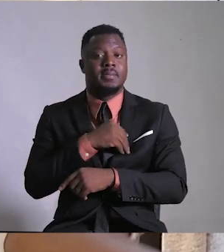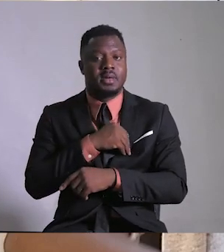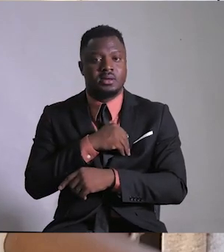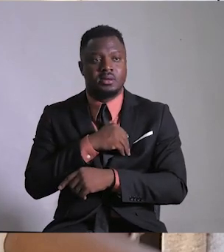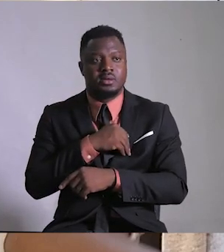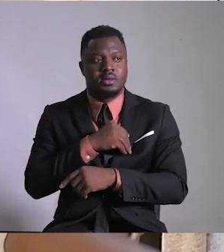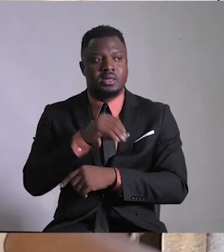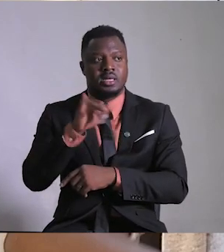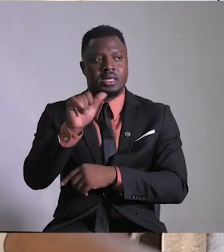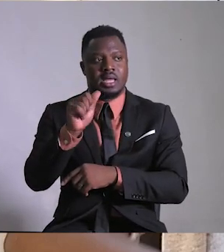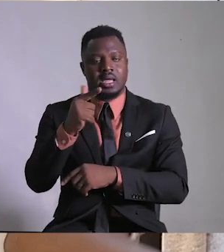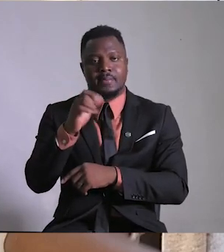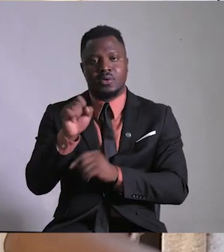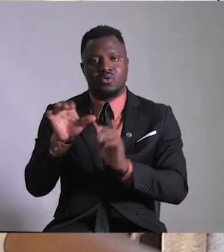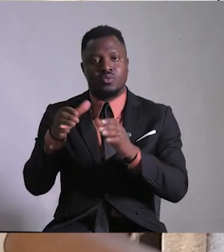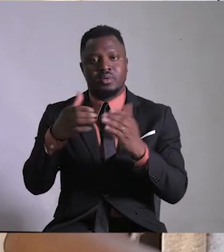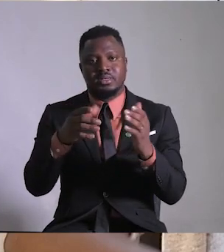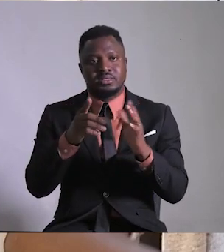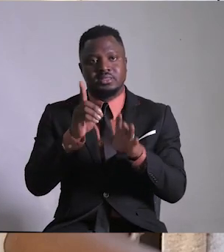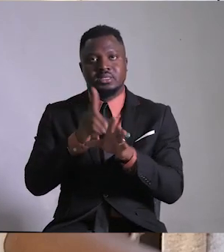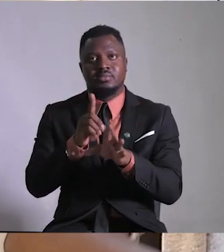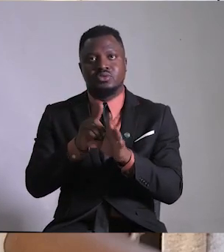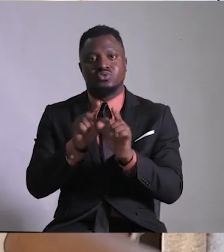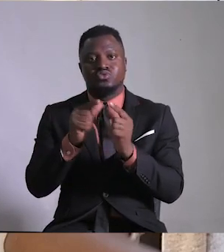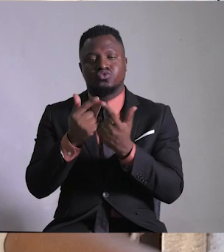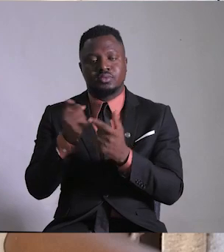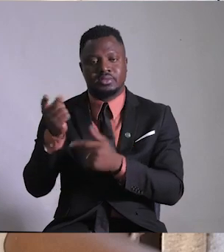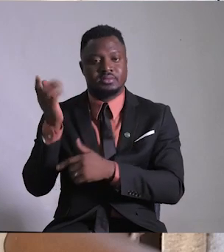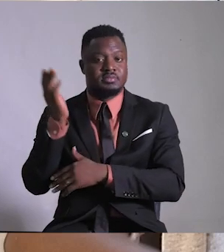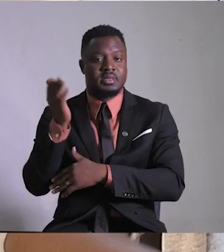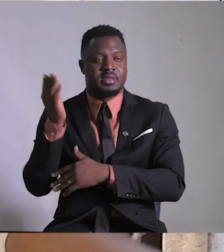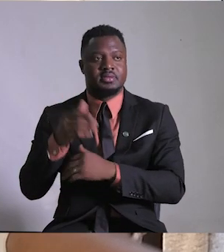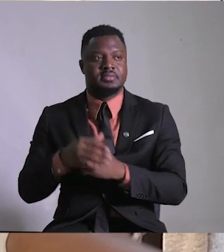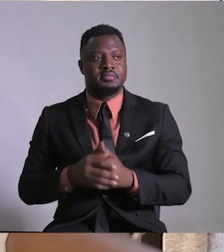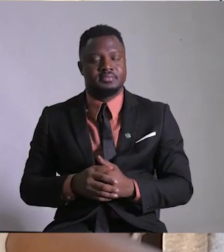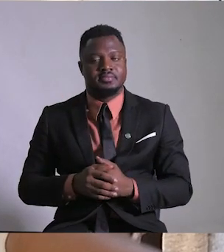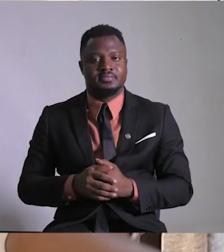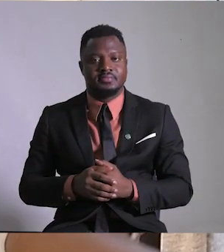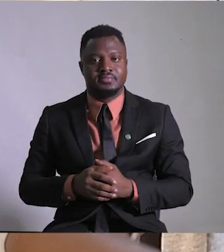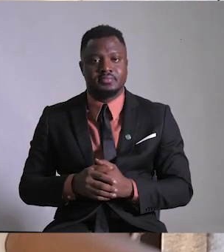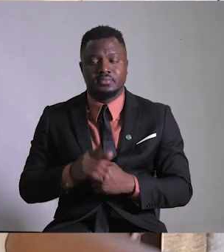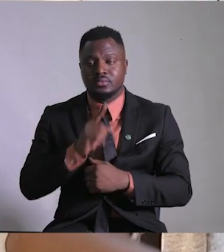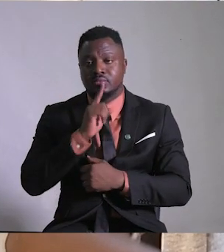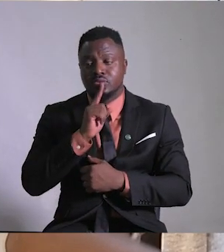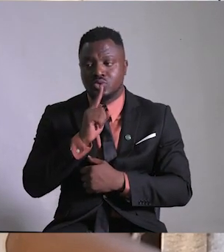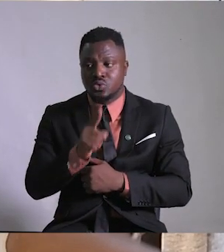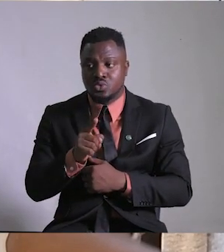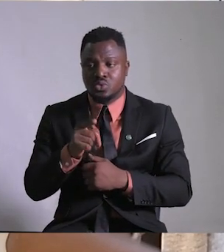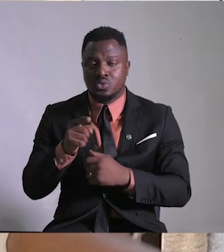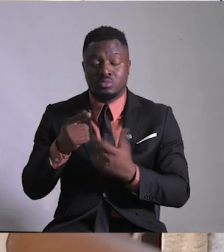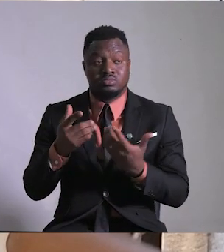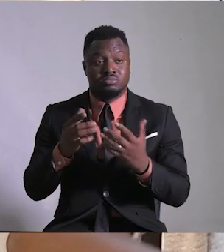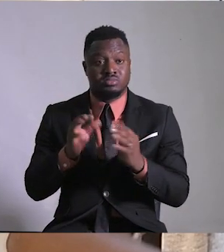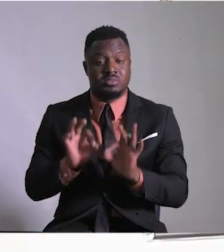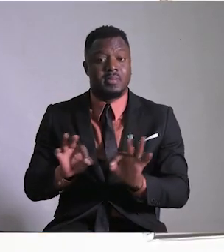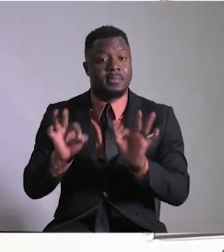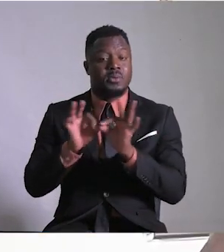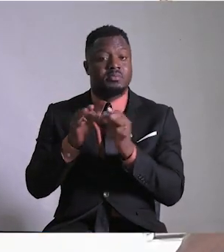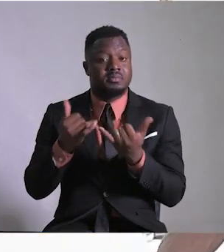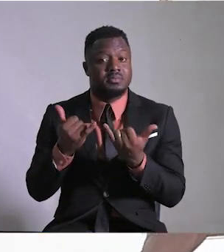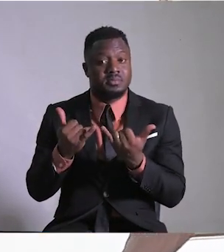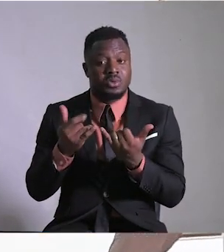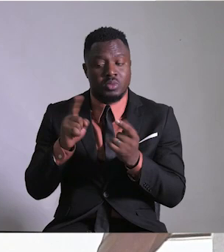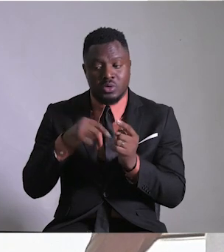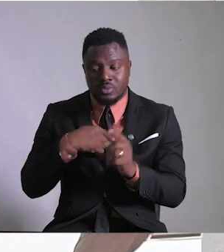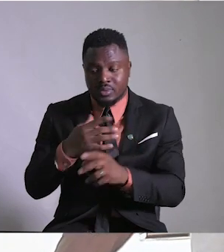member, Yagaba Community Disability Group, speaking. Very happy. The only thing that is encouraging me is the